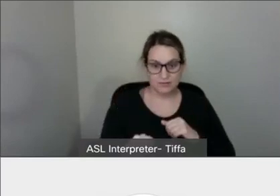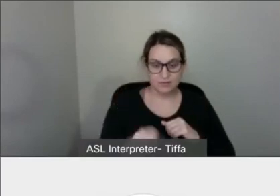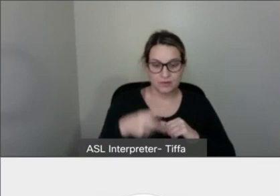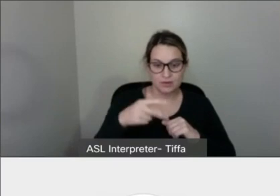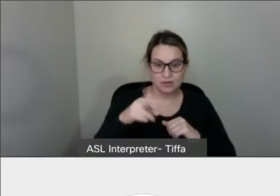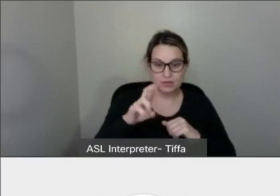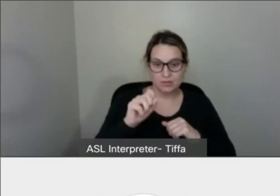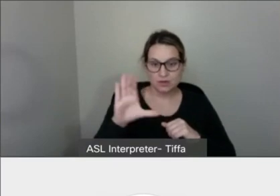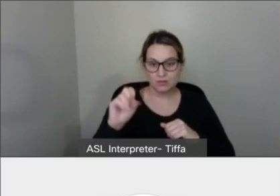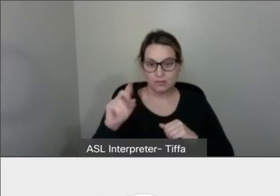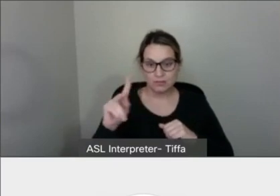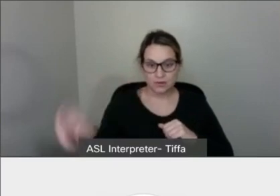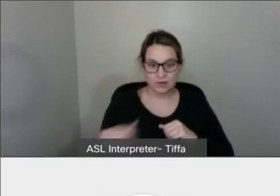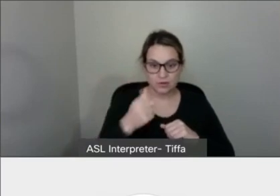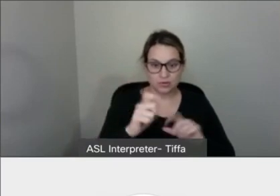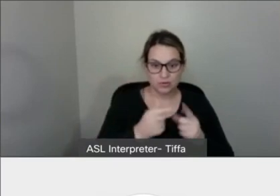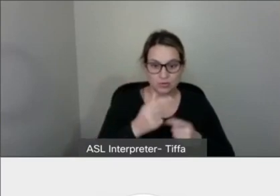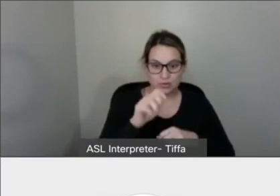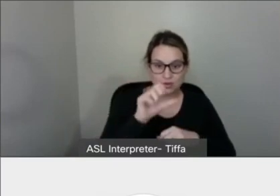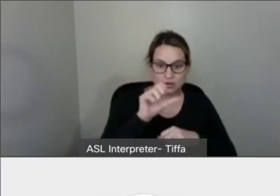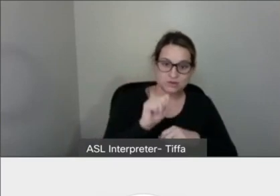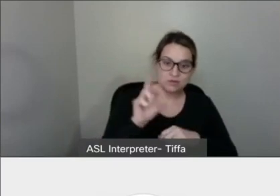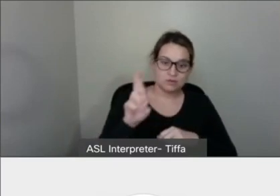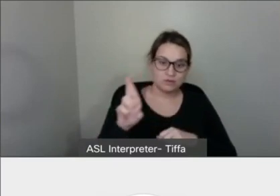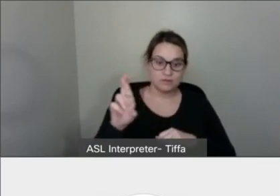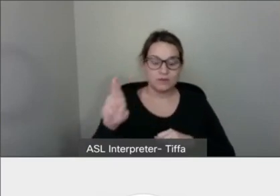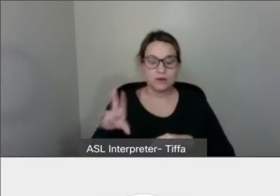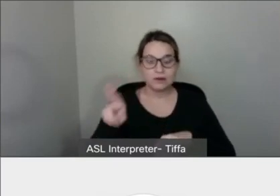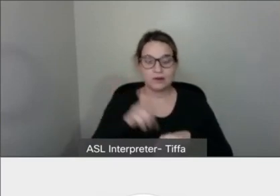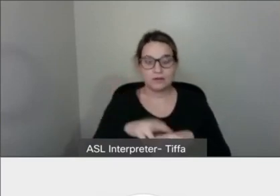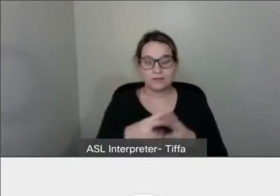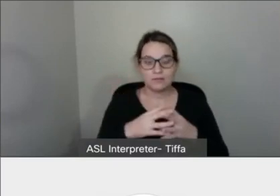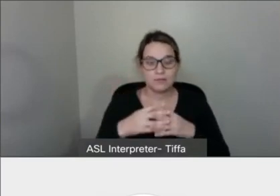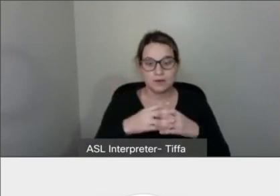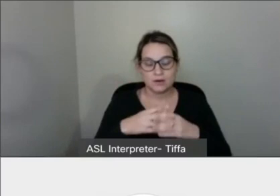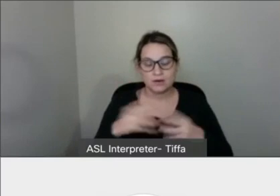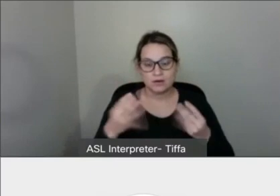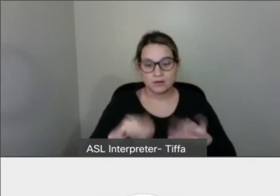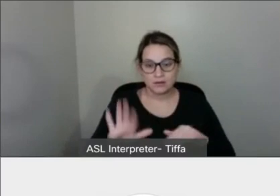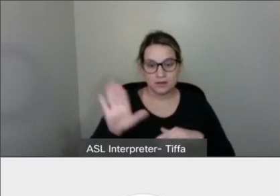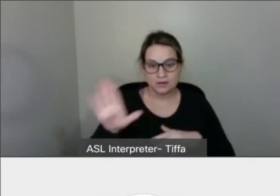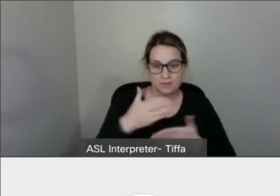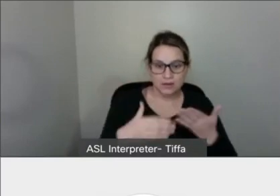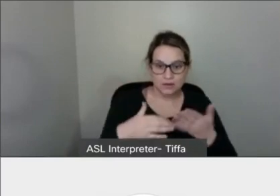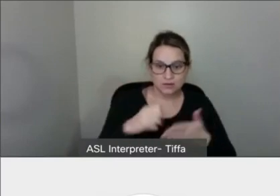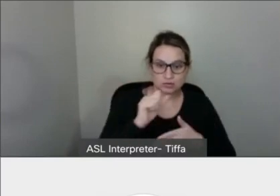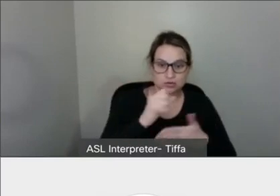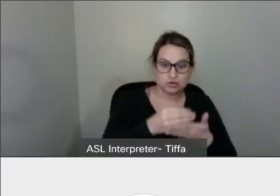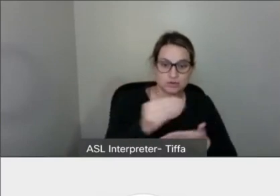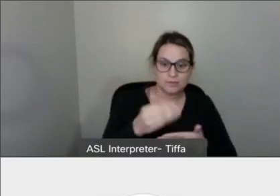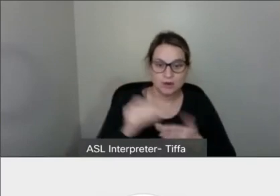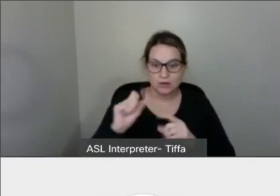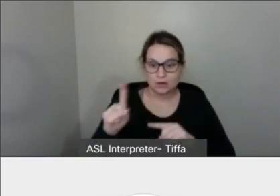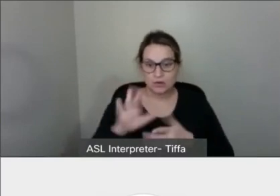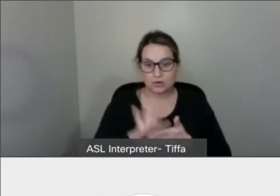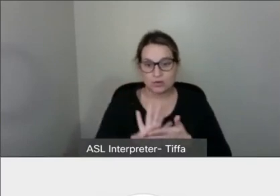McClintock grouped into the entire Salt River Indian Reservation. That part of town does their shopping, work, and their kids go to school in